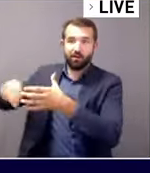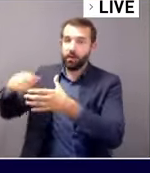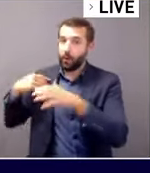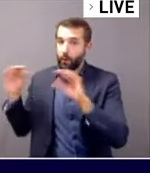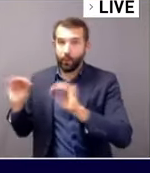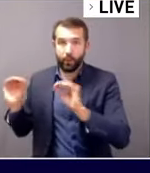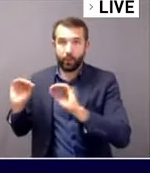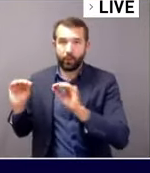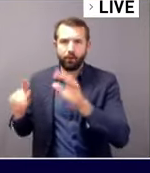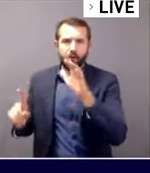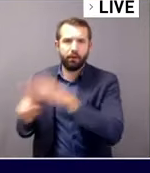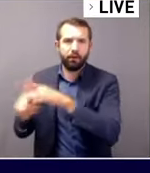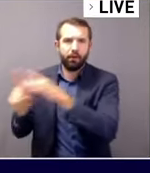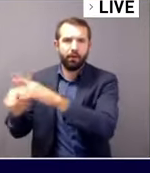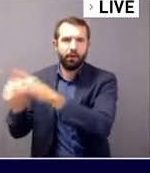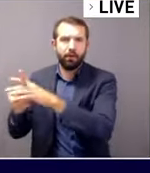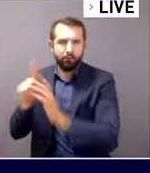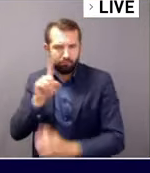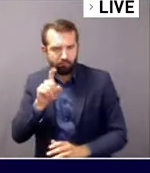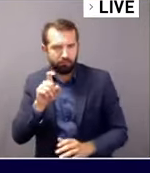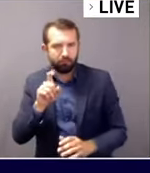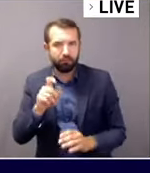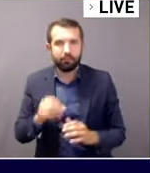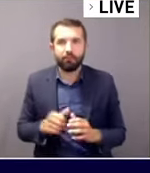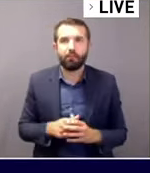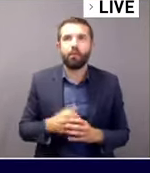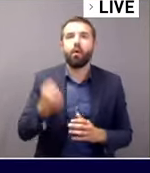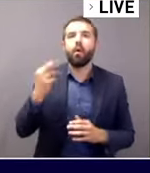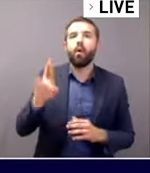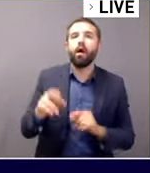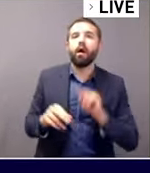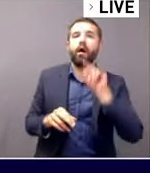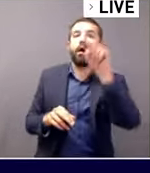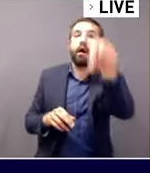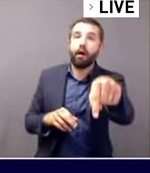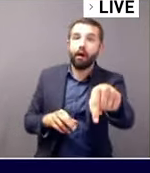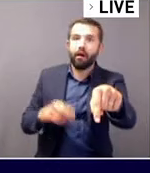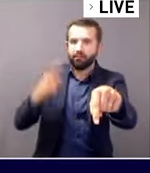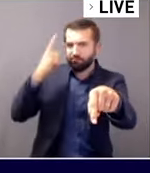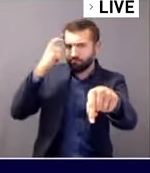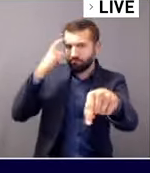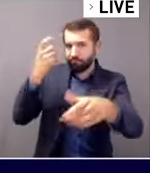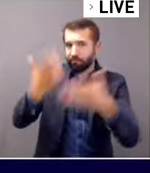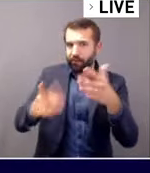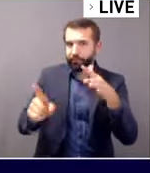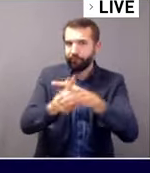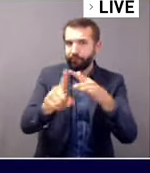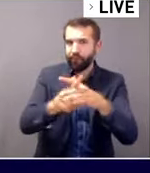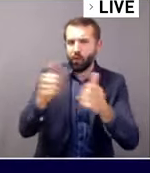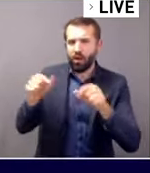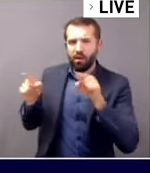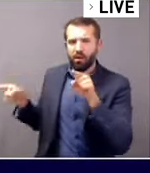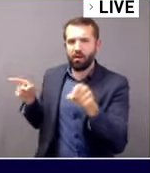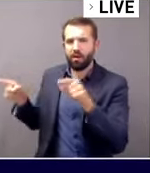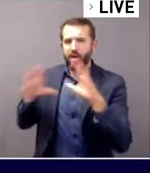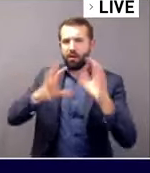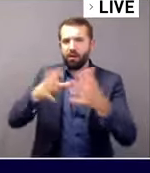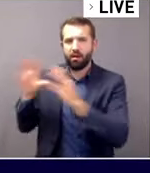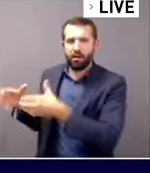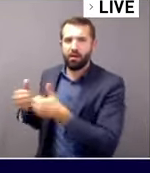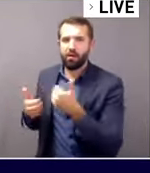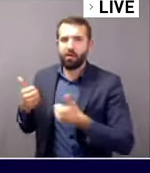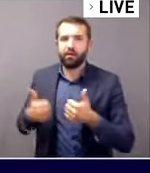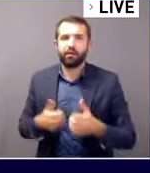was that area where possible cases were being isolated, or do you have any additional information about where in the jail that